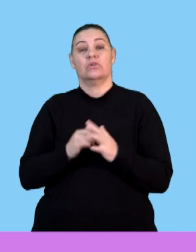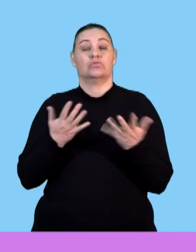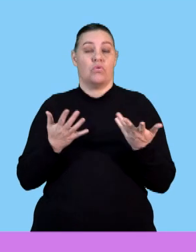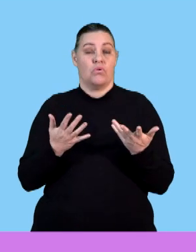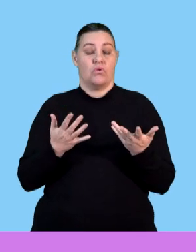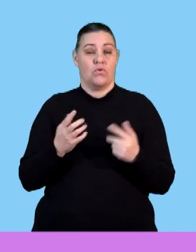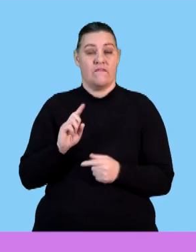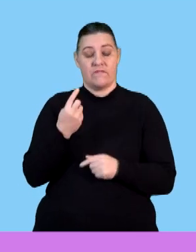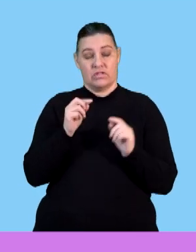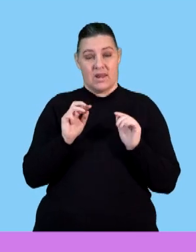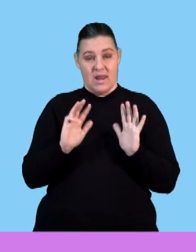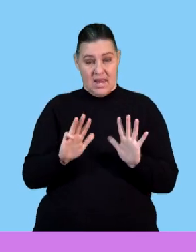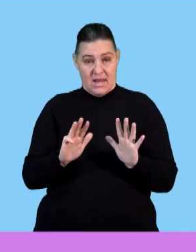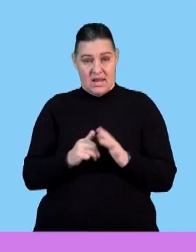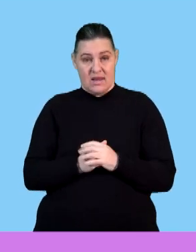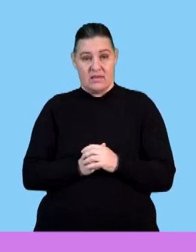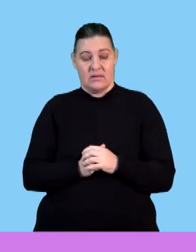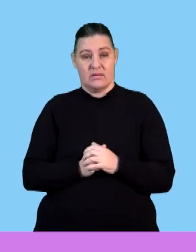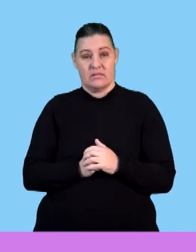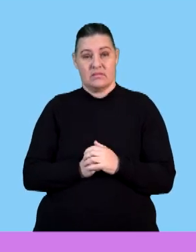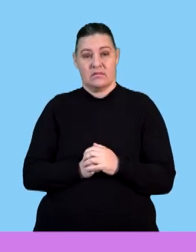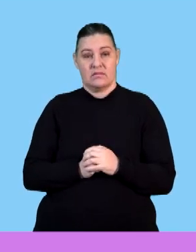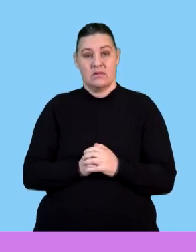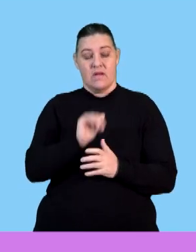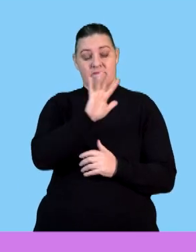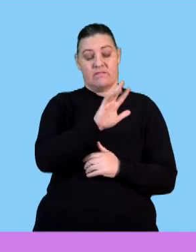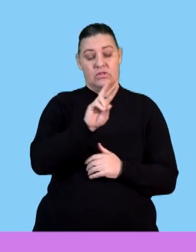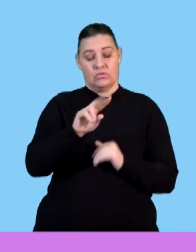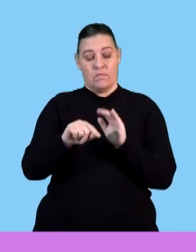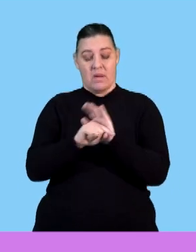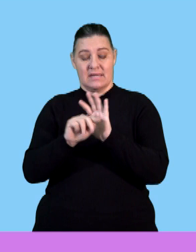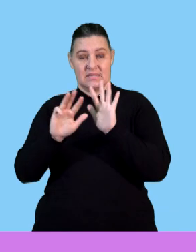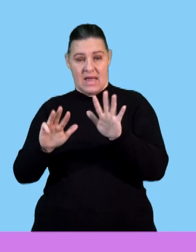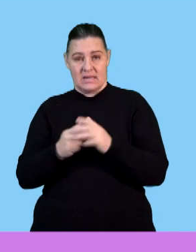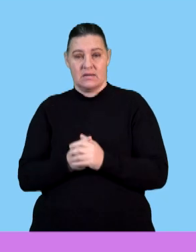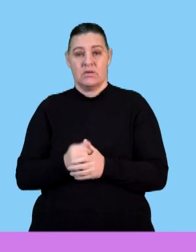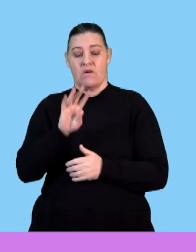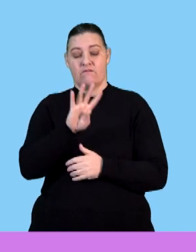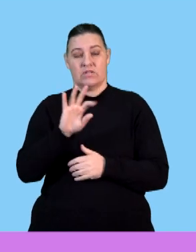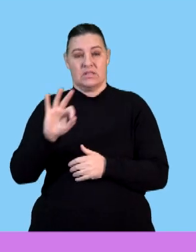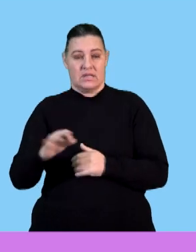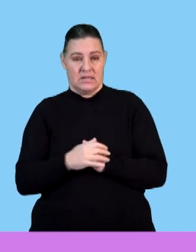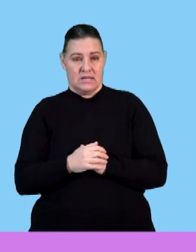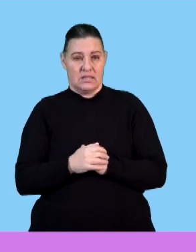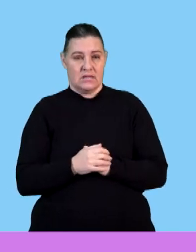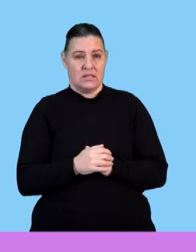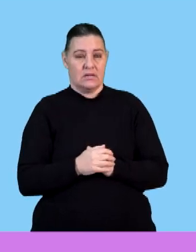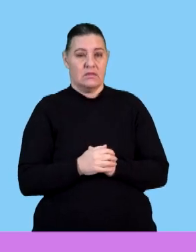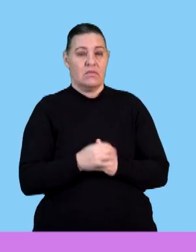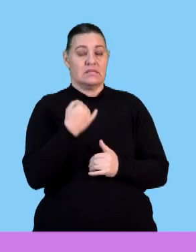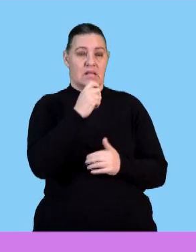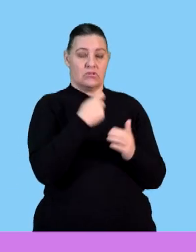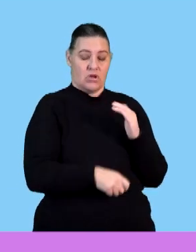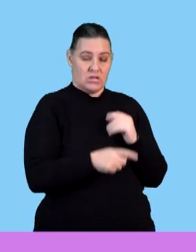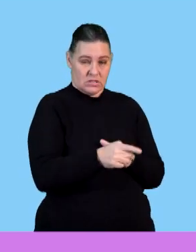go. The first 9. Okay. So 52 minus 9 gives me 43 that we still need to